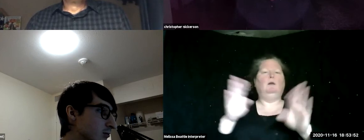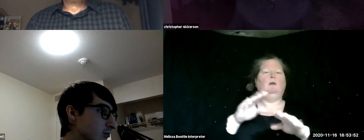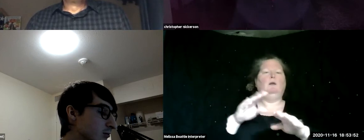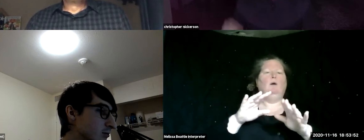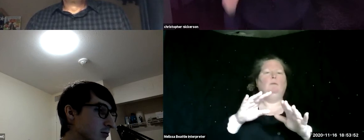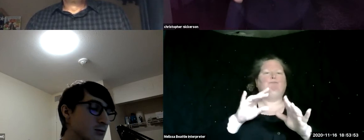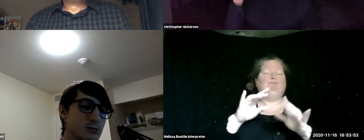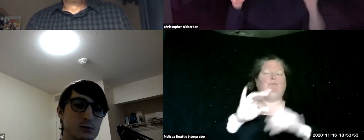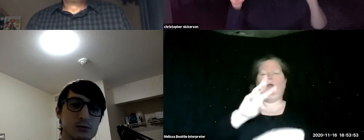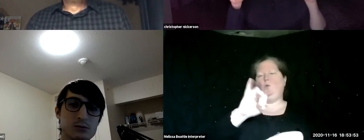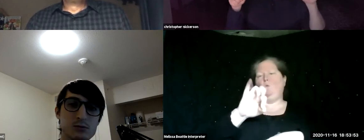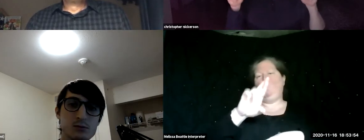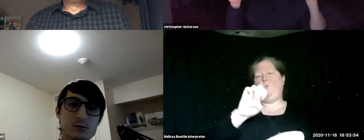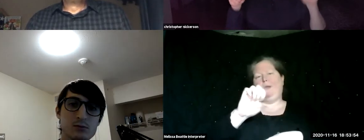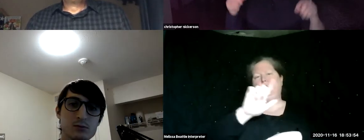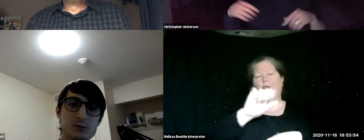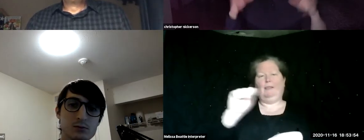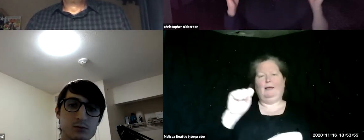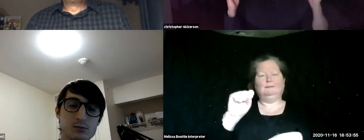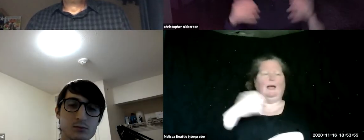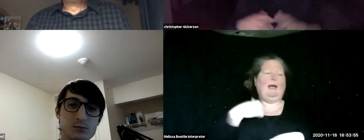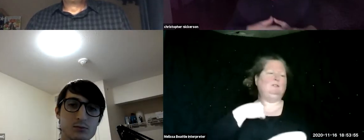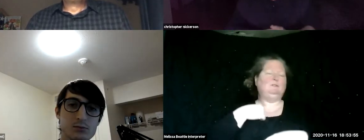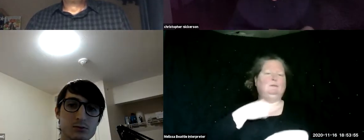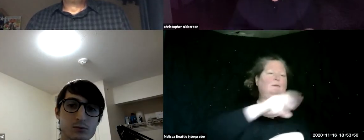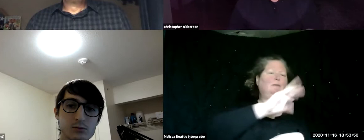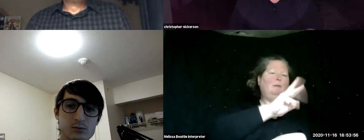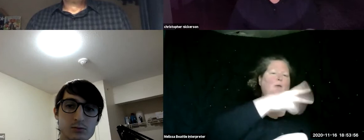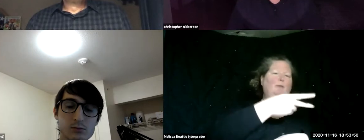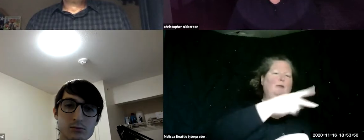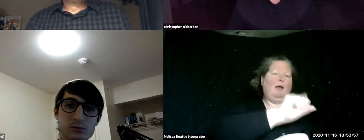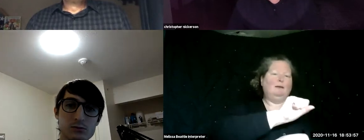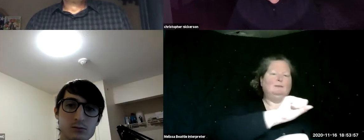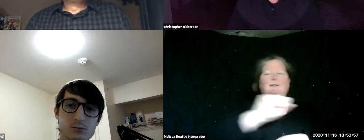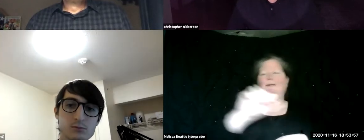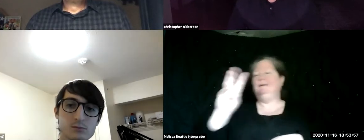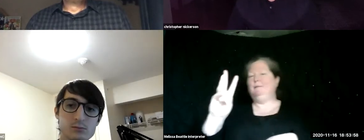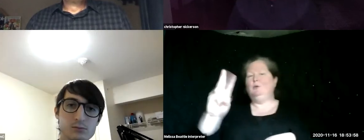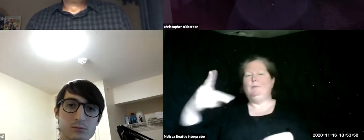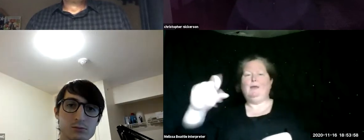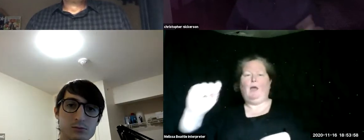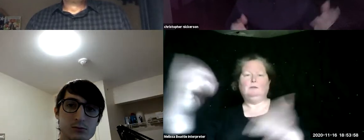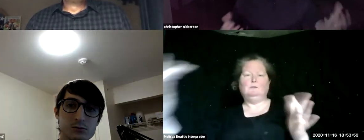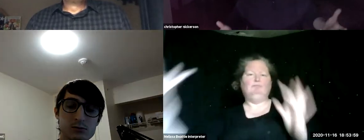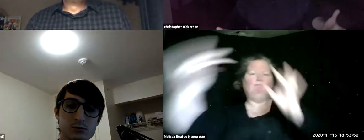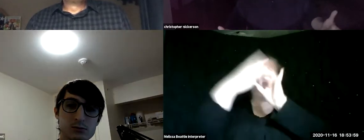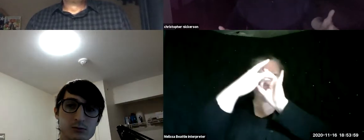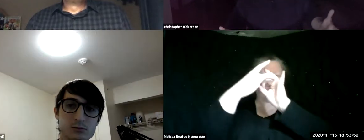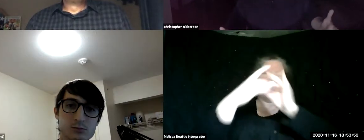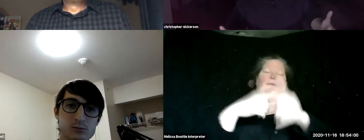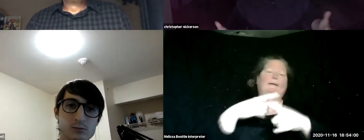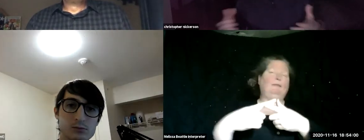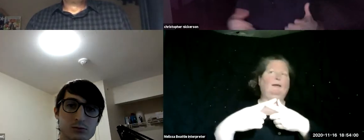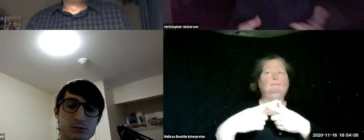really isn't hard. Like, I can just hit the WPS buttons on both sides and it magically connects. Or, you know, teaching them